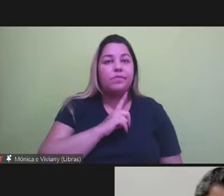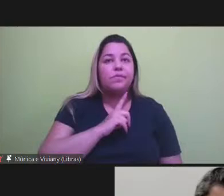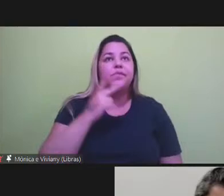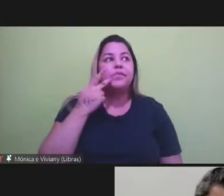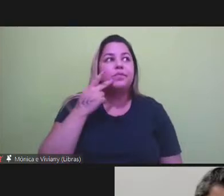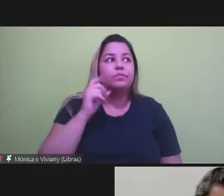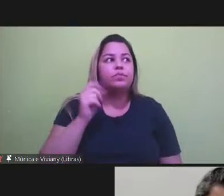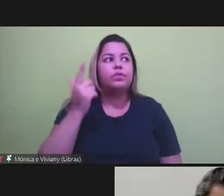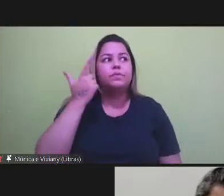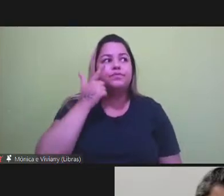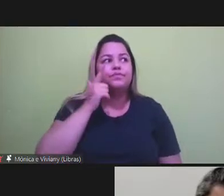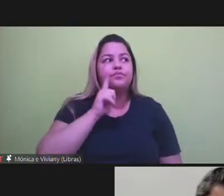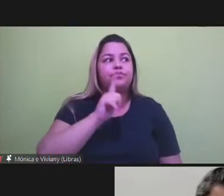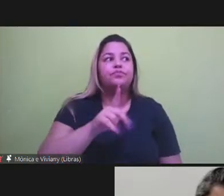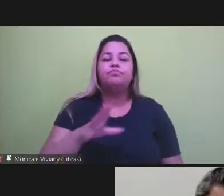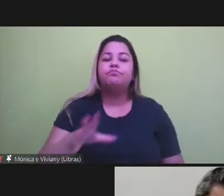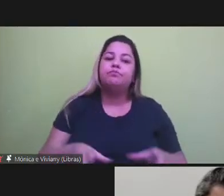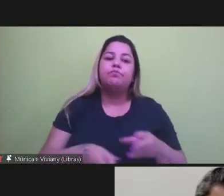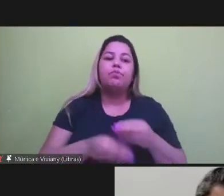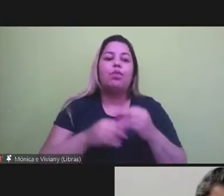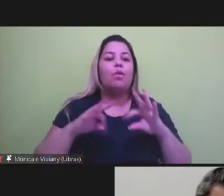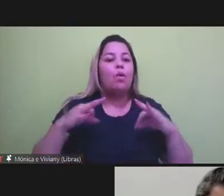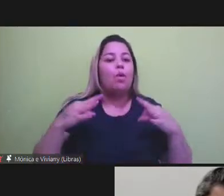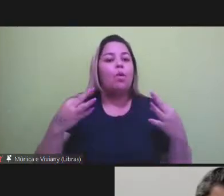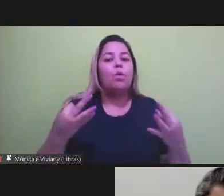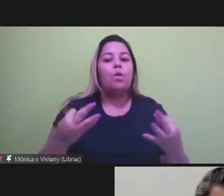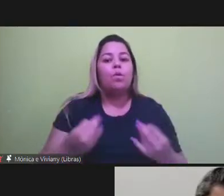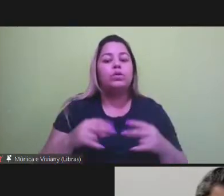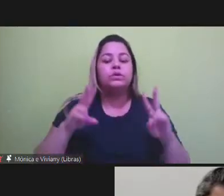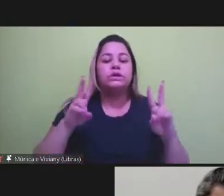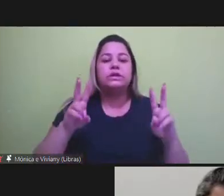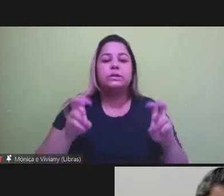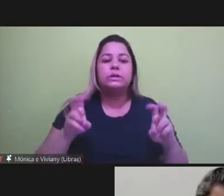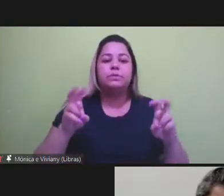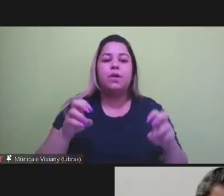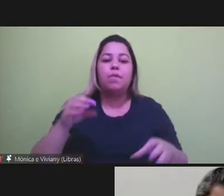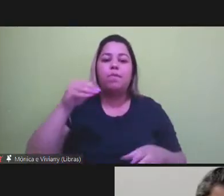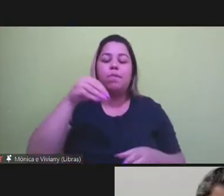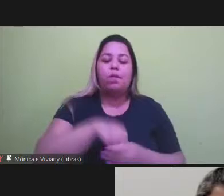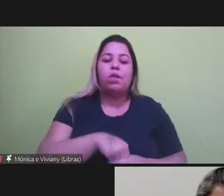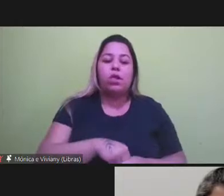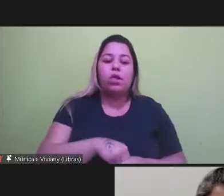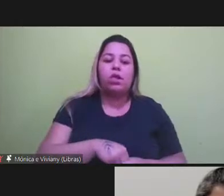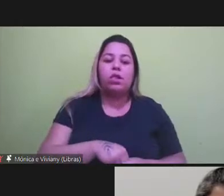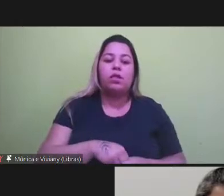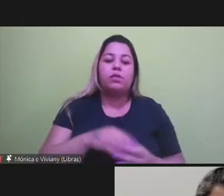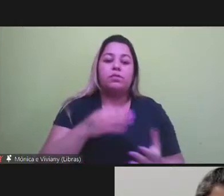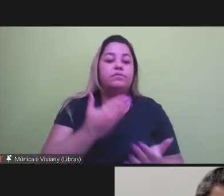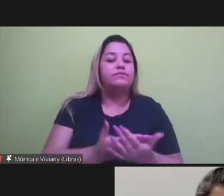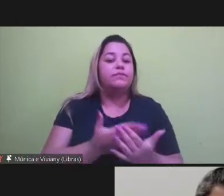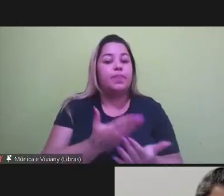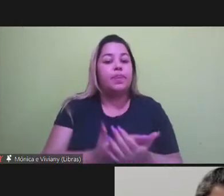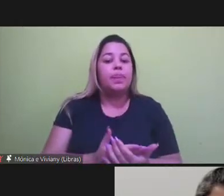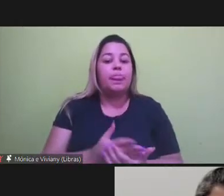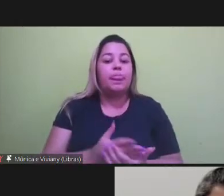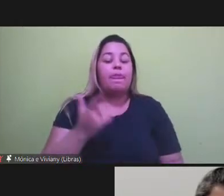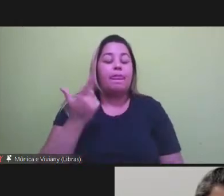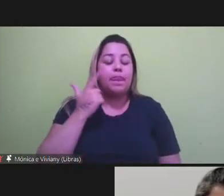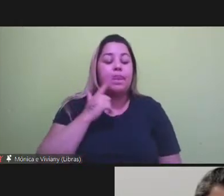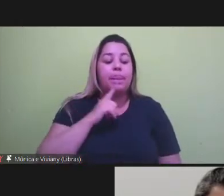has for us to be able to implement all these themes within the